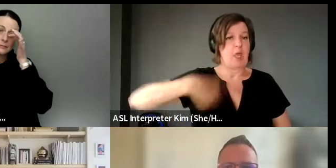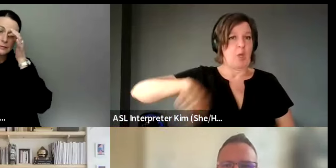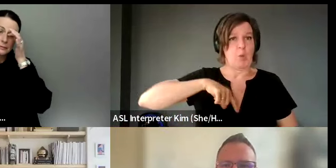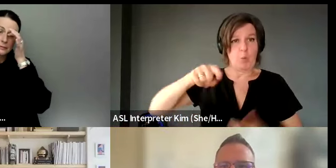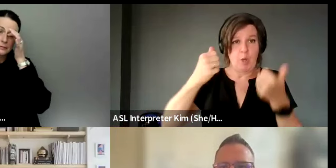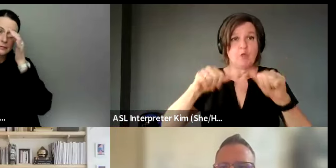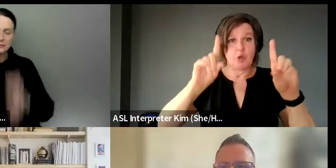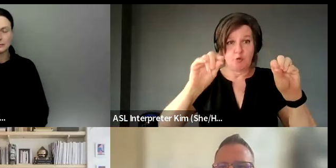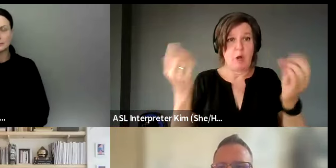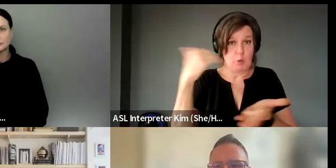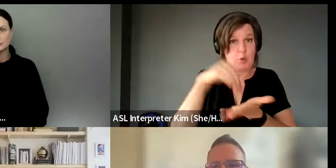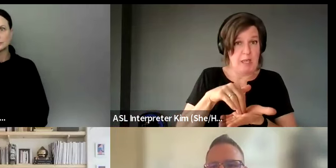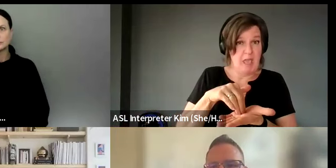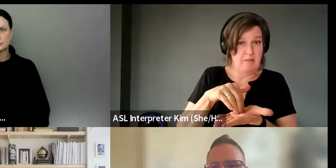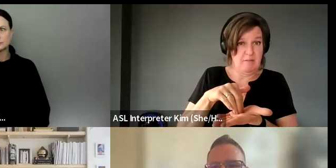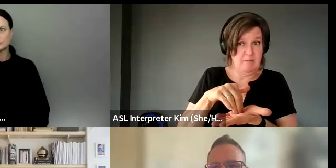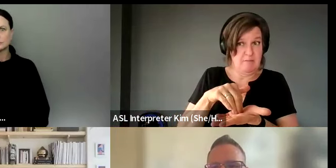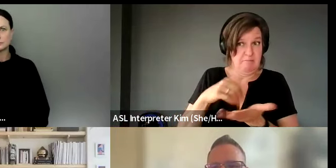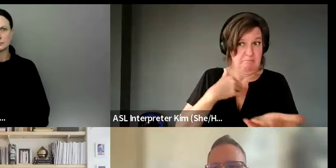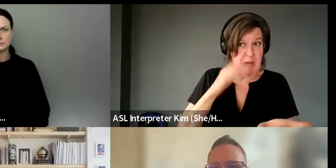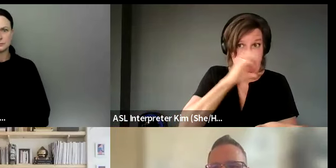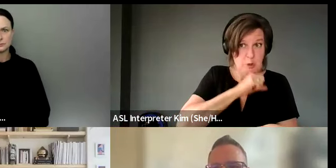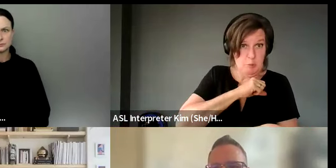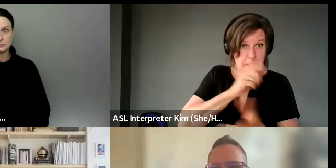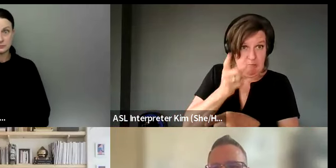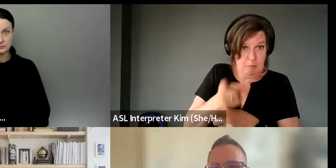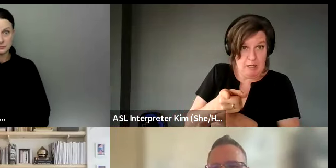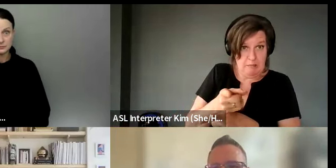do again, I would assume, right?